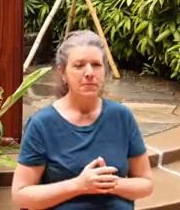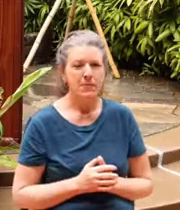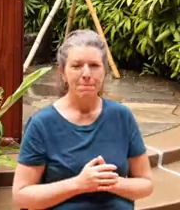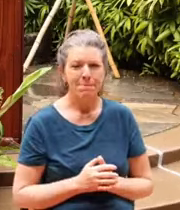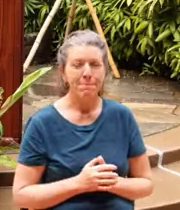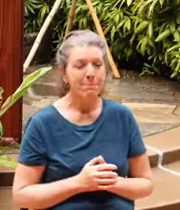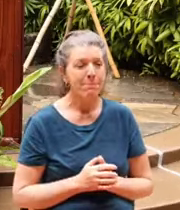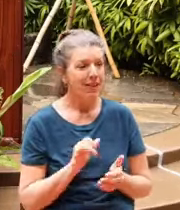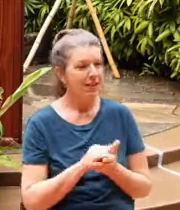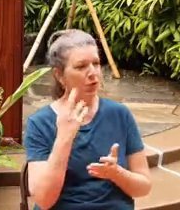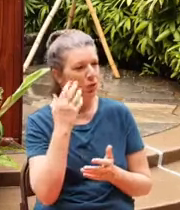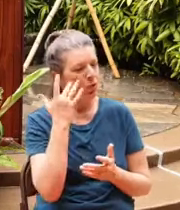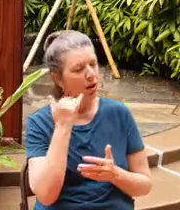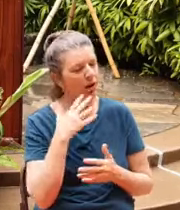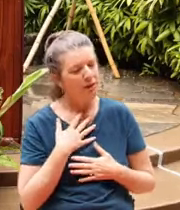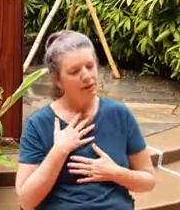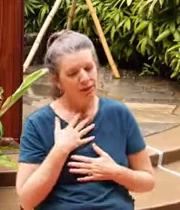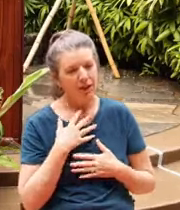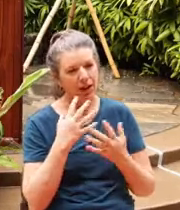That is why I'm so humbled